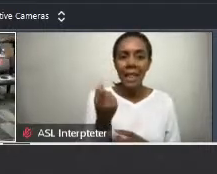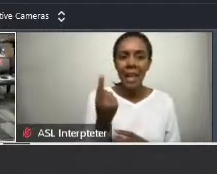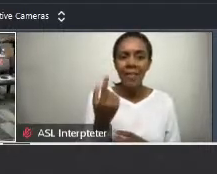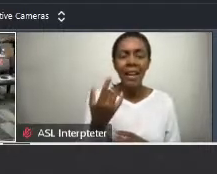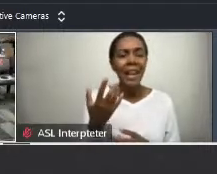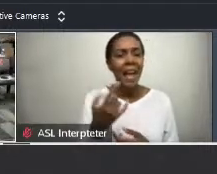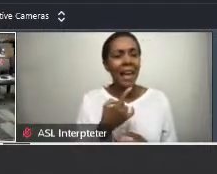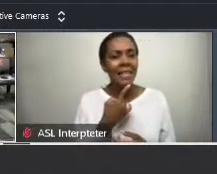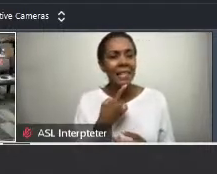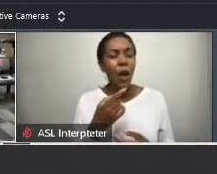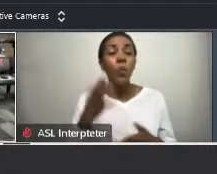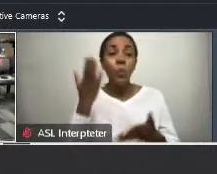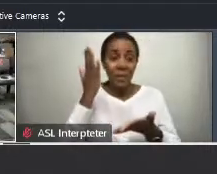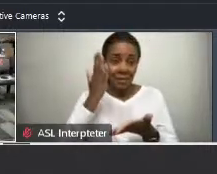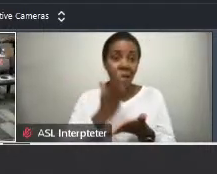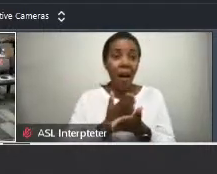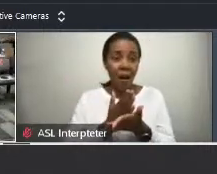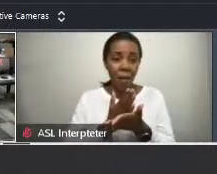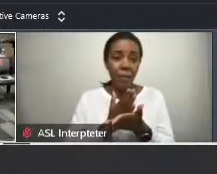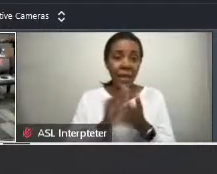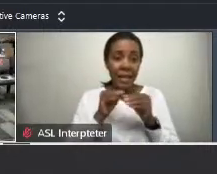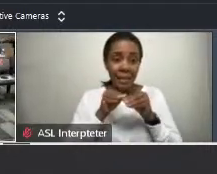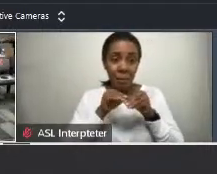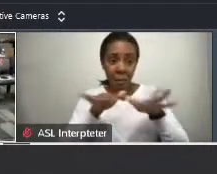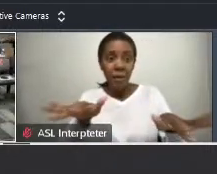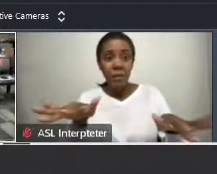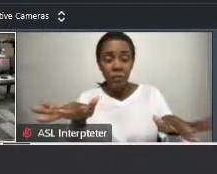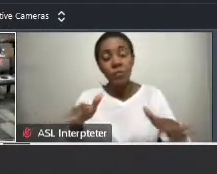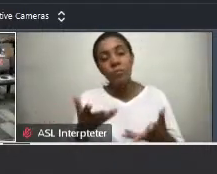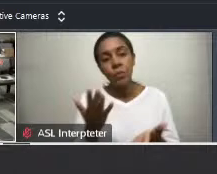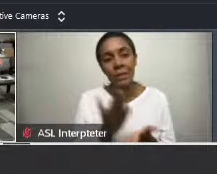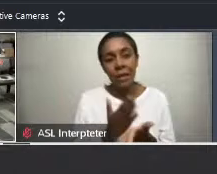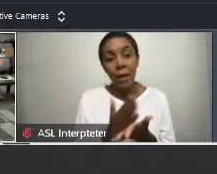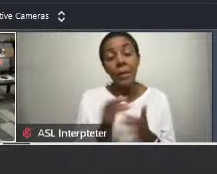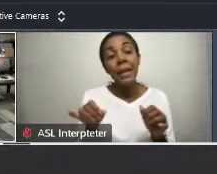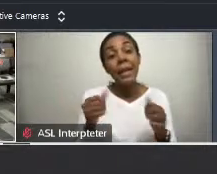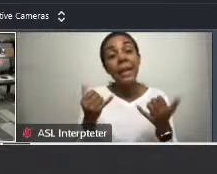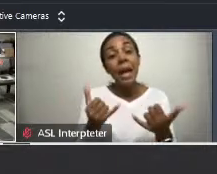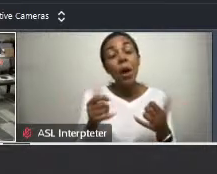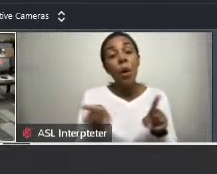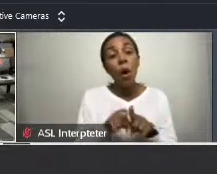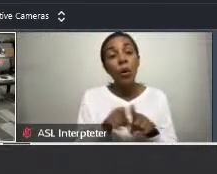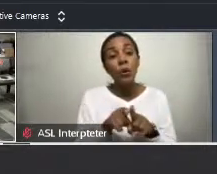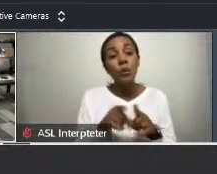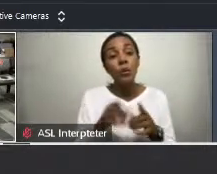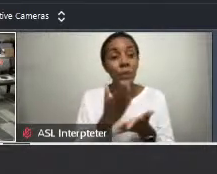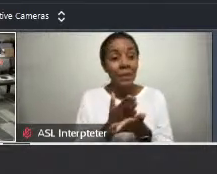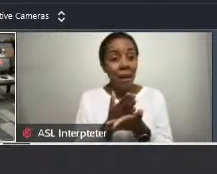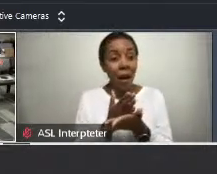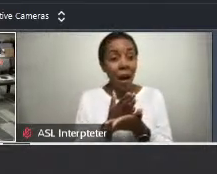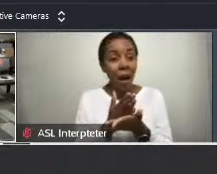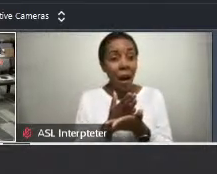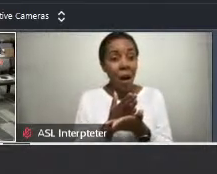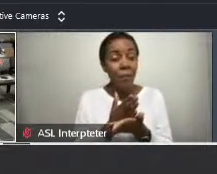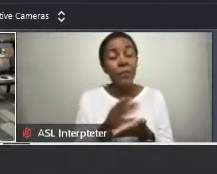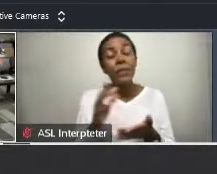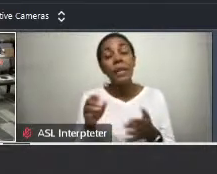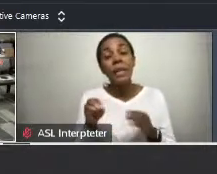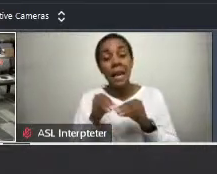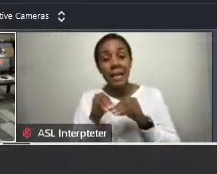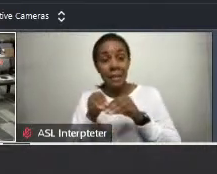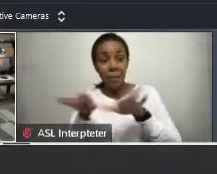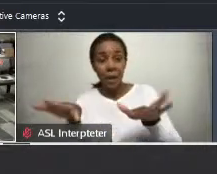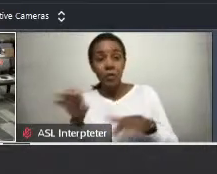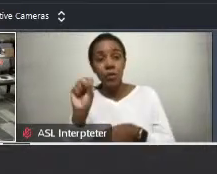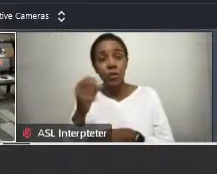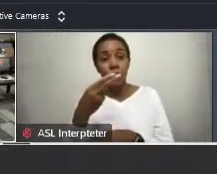say we stopped the expansion of Graves Creek, Mary's Creek out that way. Now we've also stopped expansion of sewers into unincorporated Shelby County. That